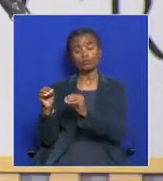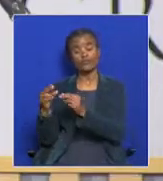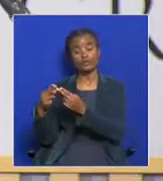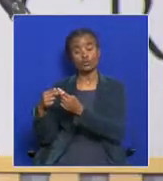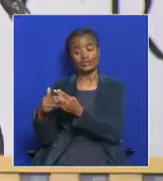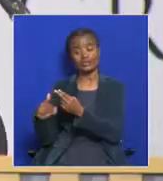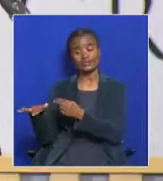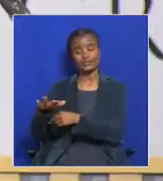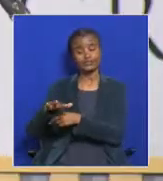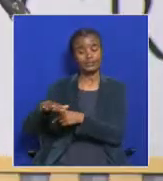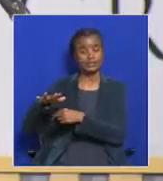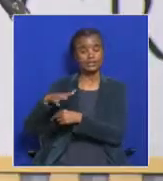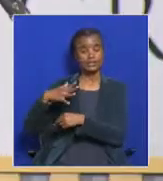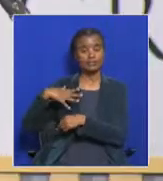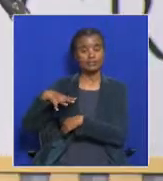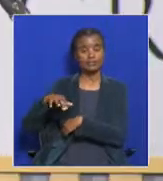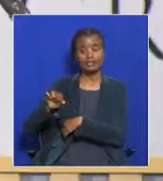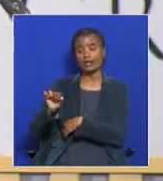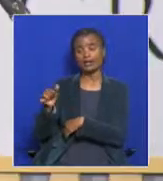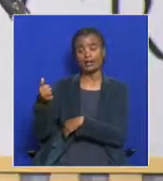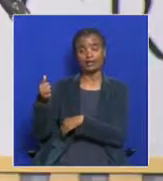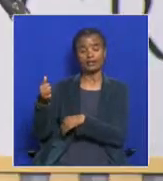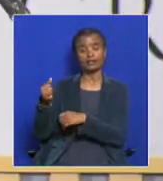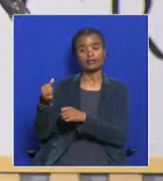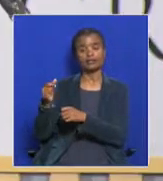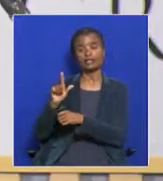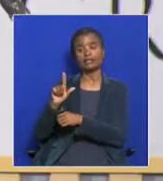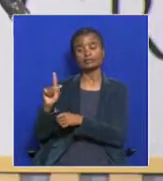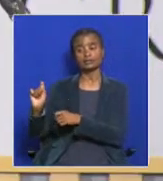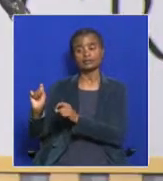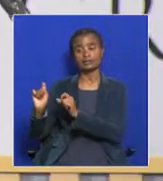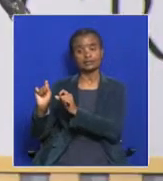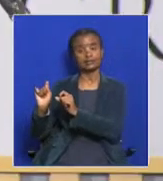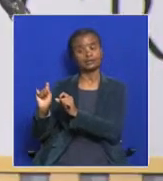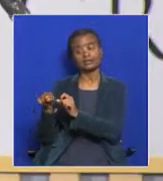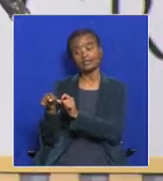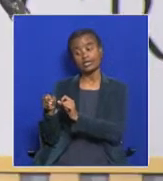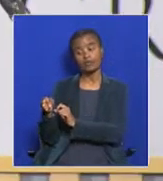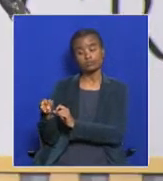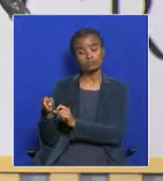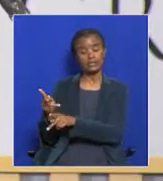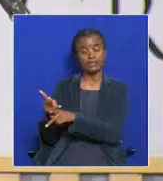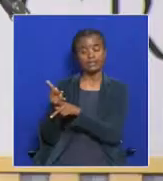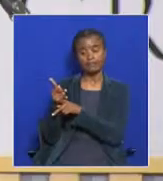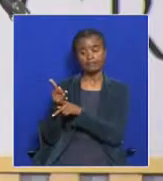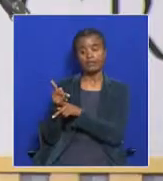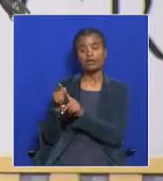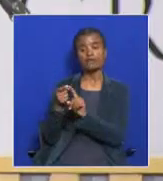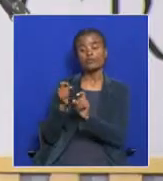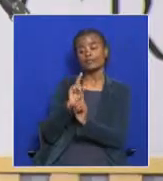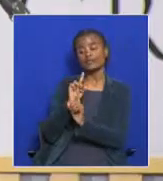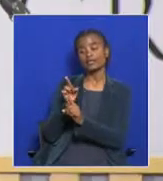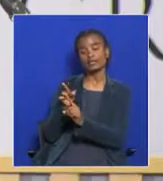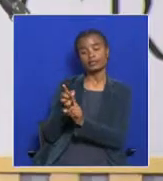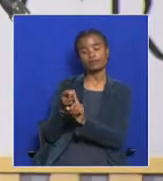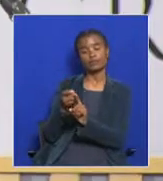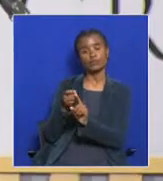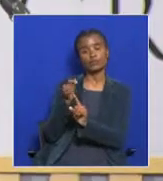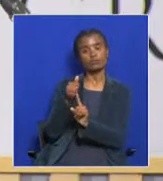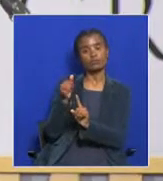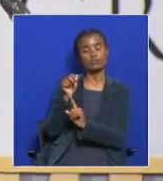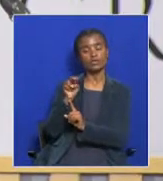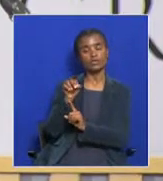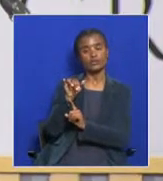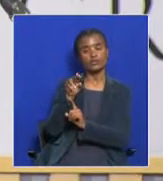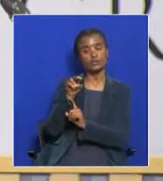colonel who stored it there on directives of Brigadier Newswa. So yes, I won't wash my hands off completely, but